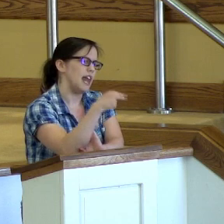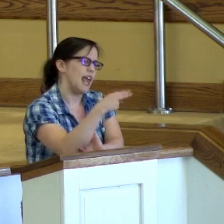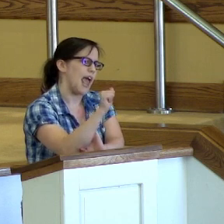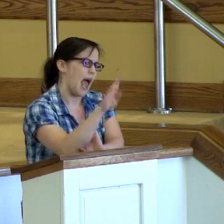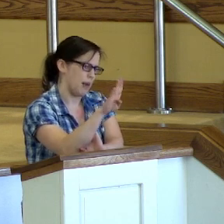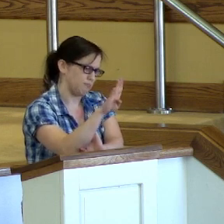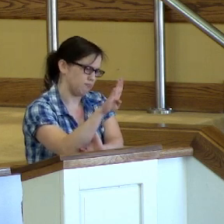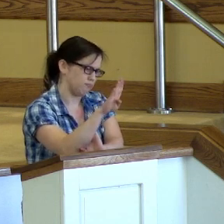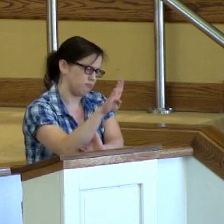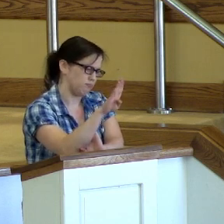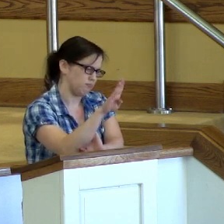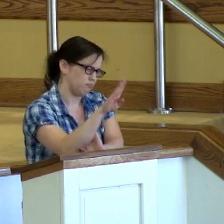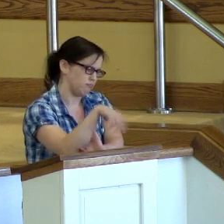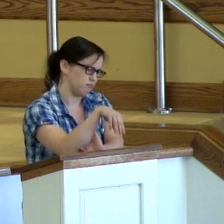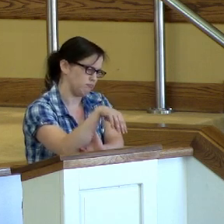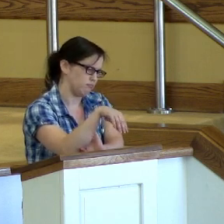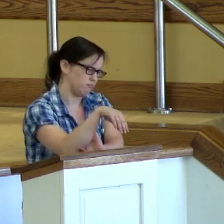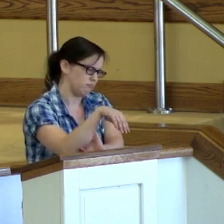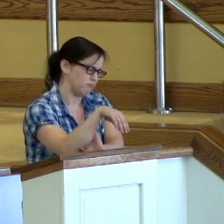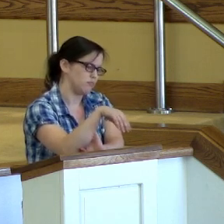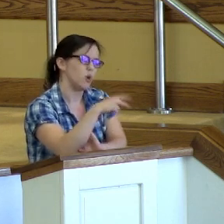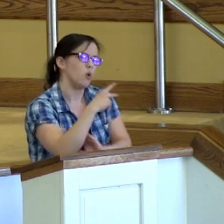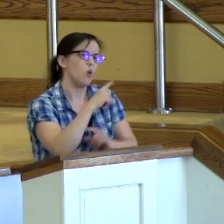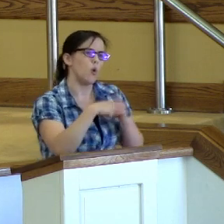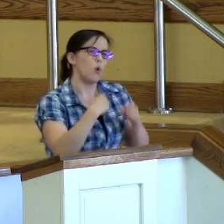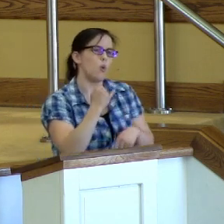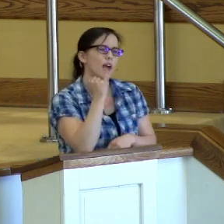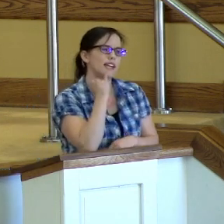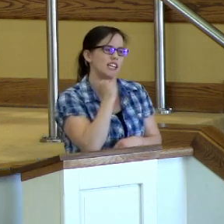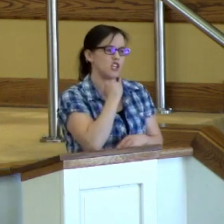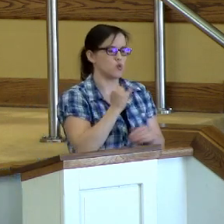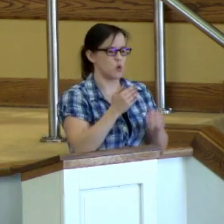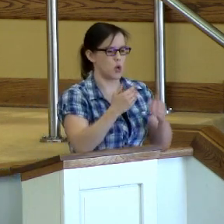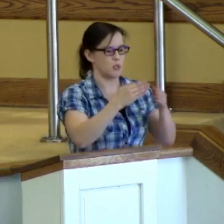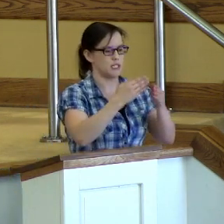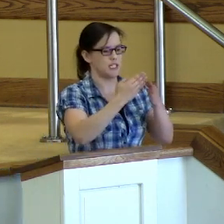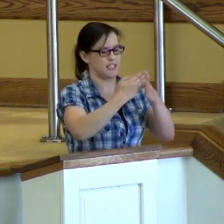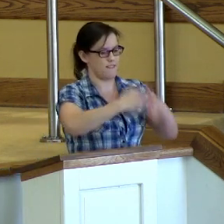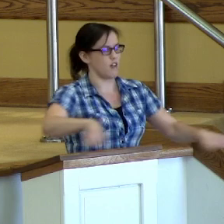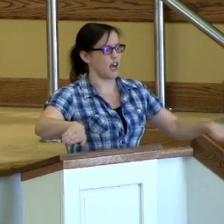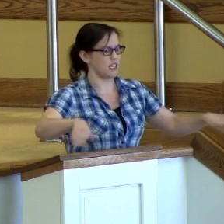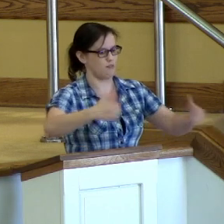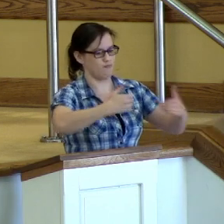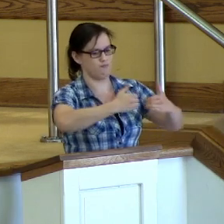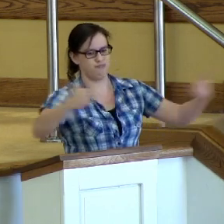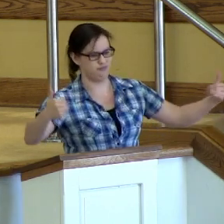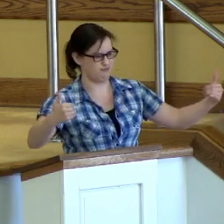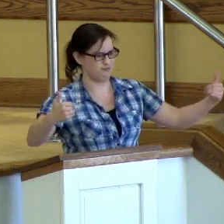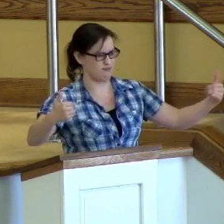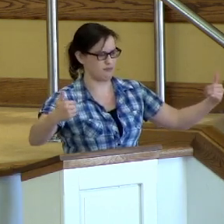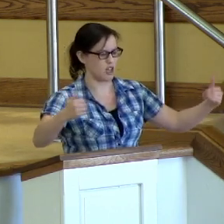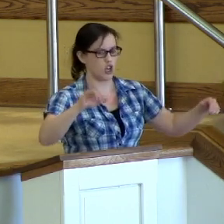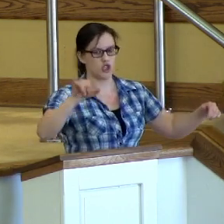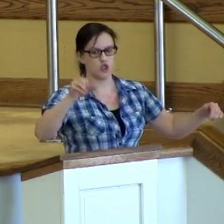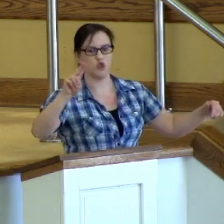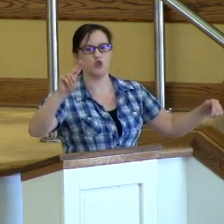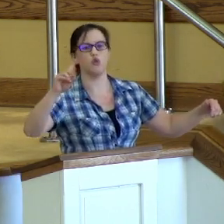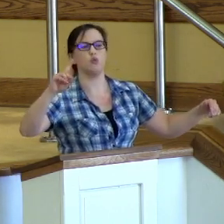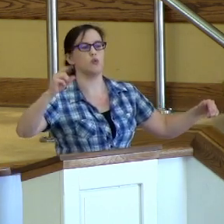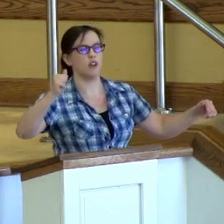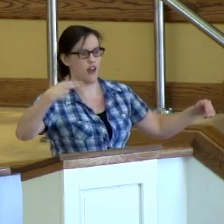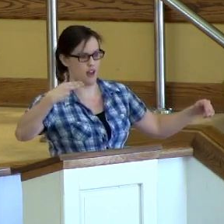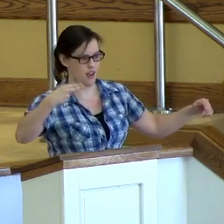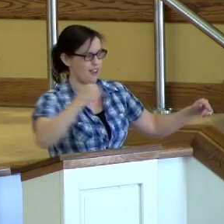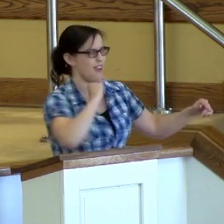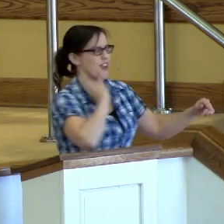You know, when the kingdom split, when they had Judah and Israel, Israel had a lot of bad kings. I mean, there's so many of them that were